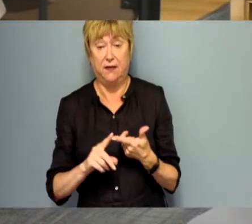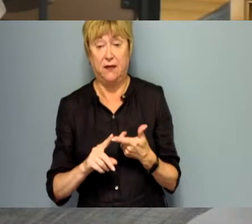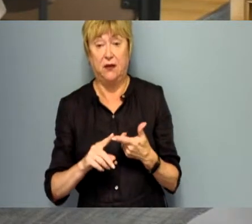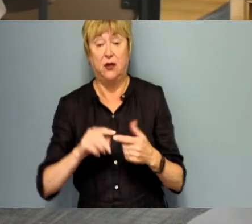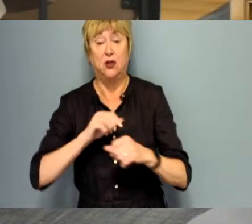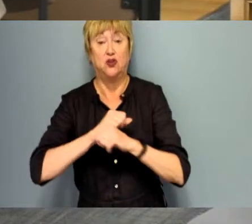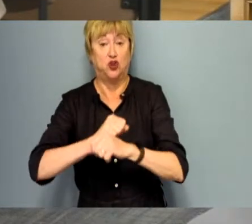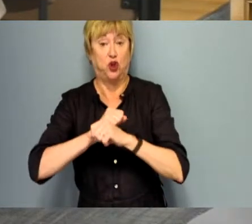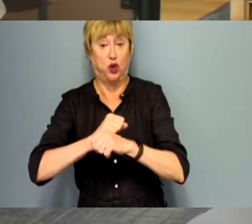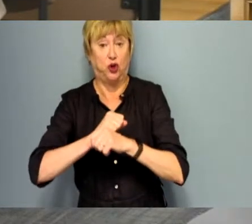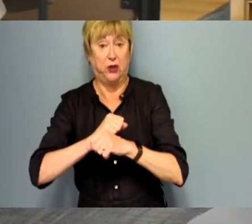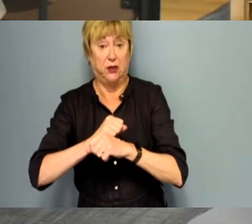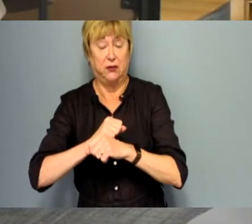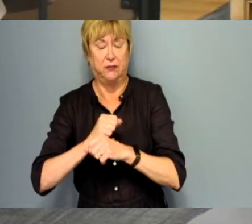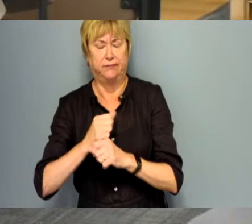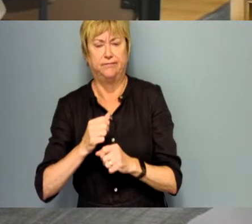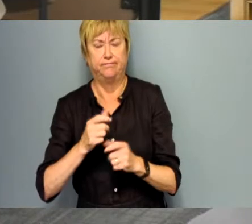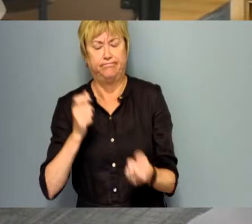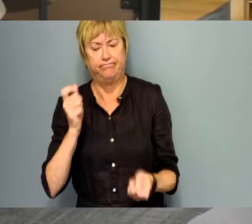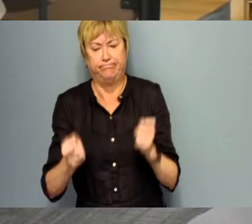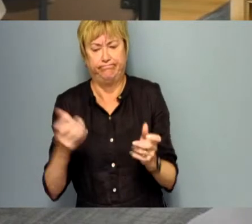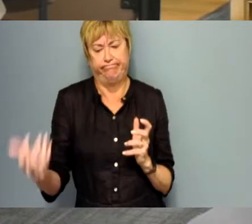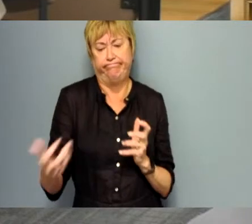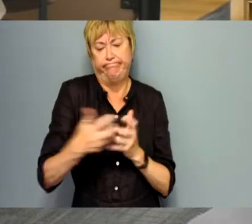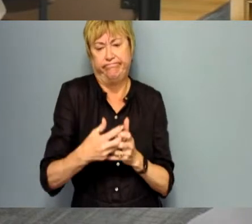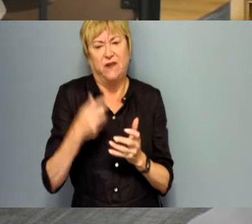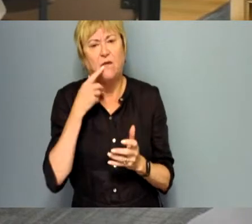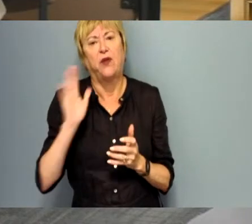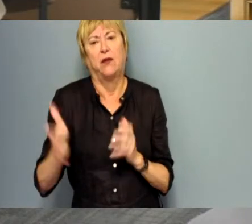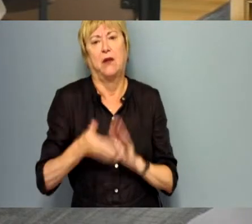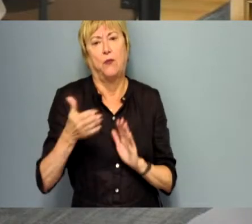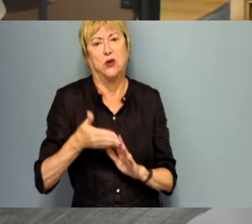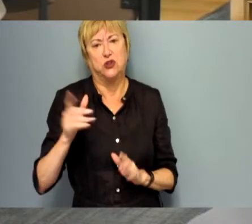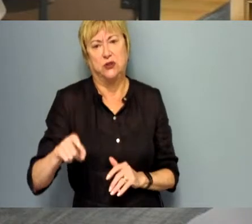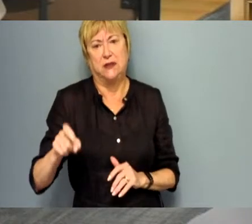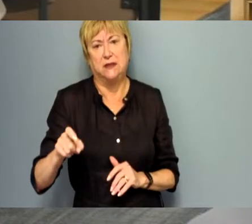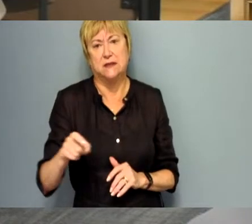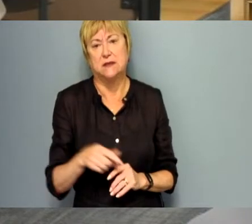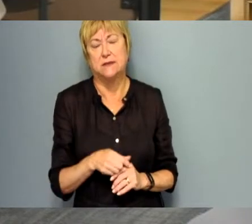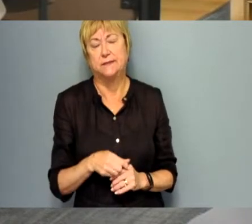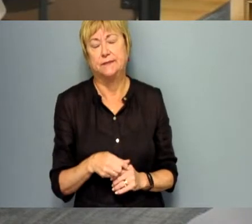security features tailored to operational needs.